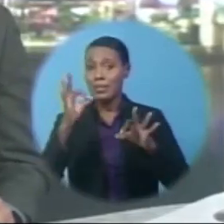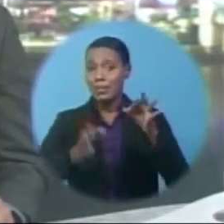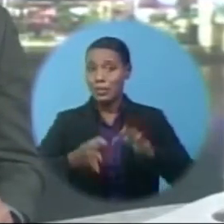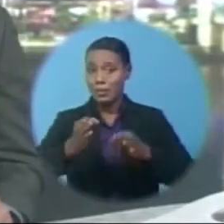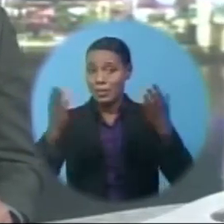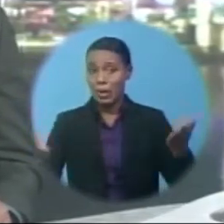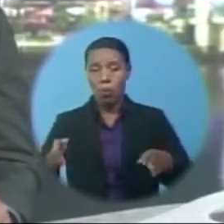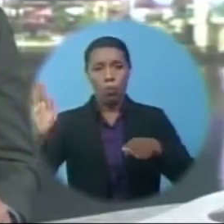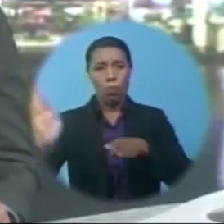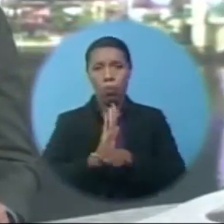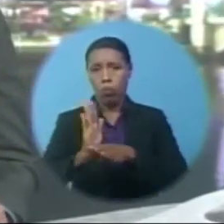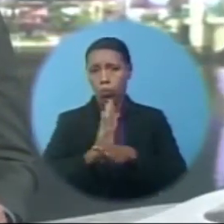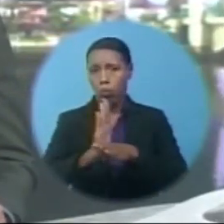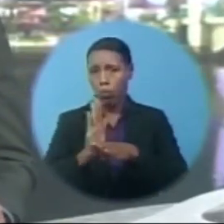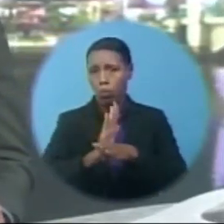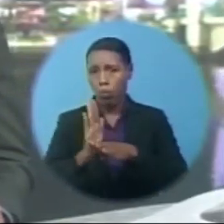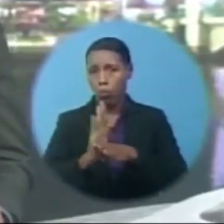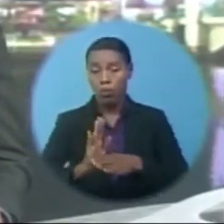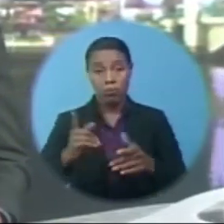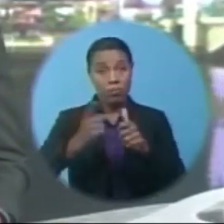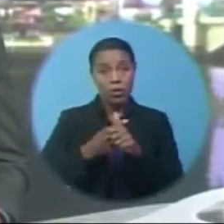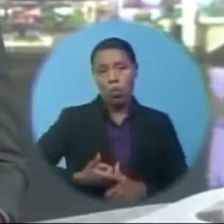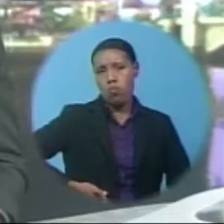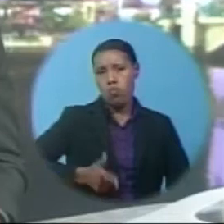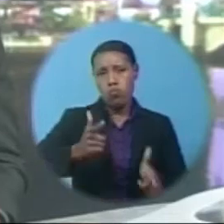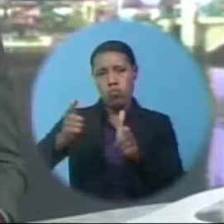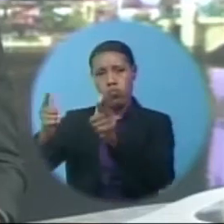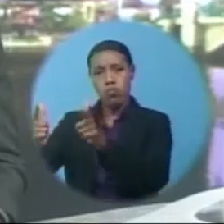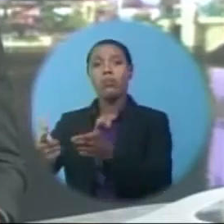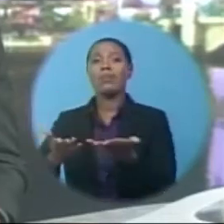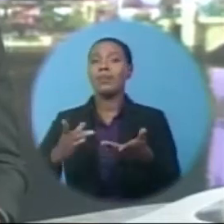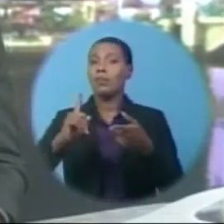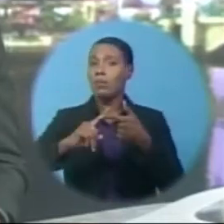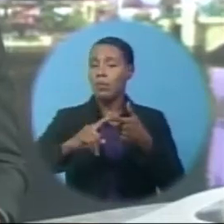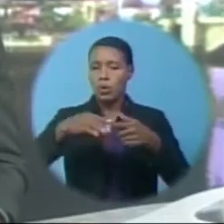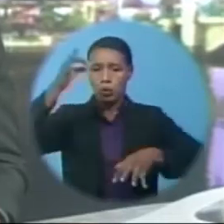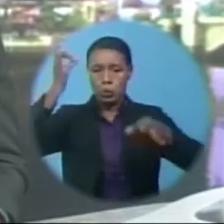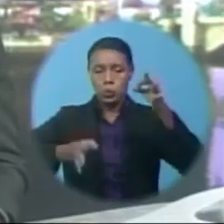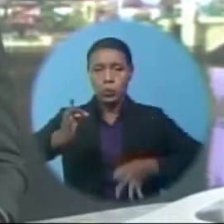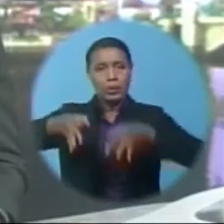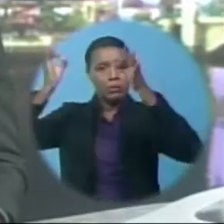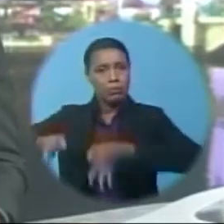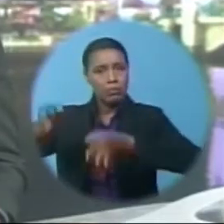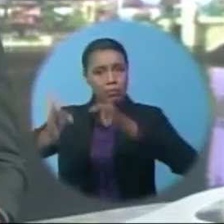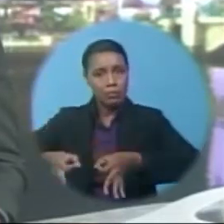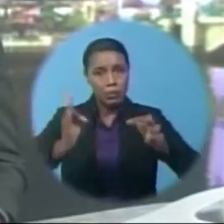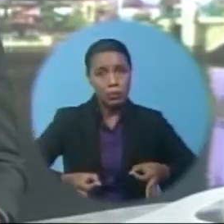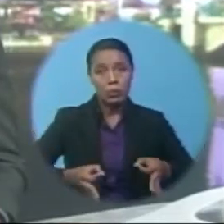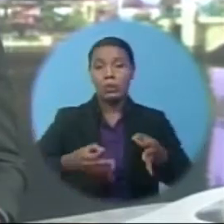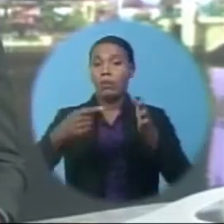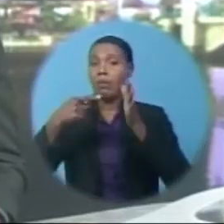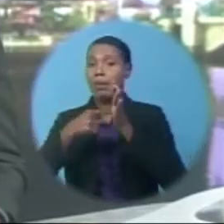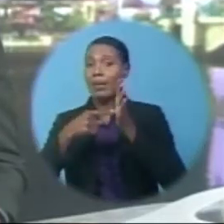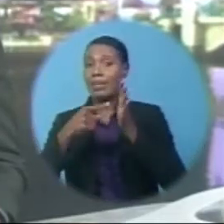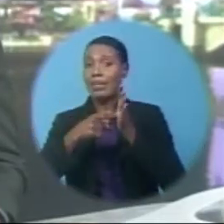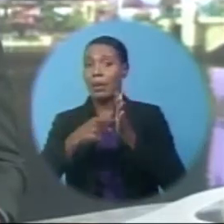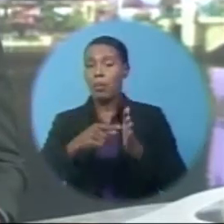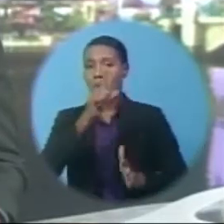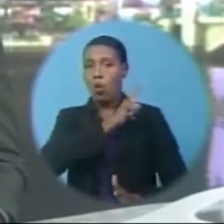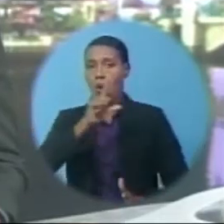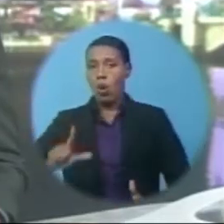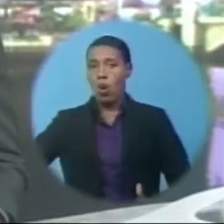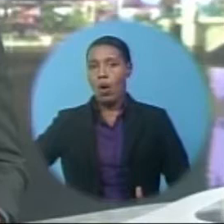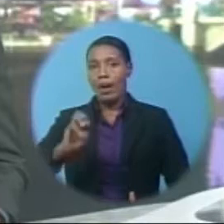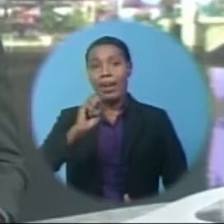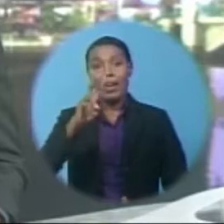system was busy today. First, a shooting and several decisions in court. One of them regarding Andre Omar Jackman, alias Lord